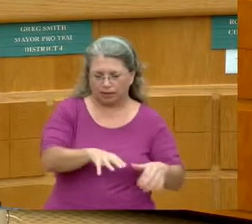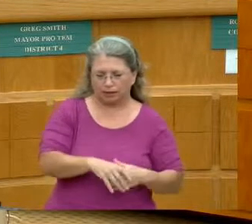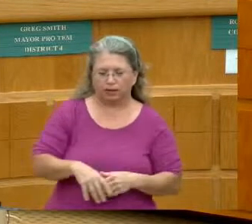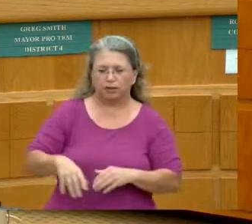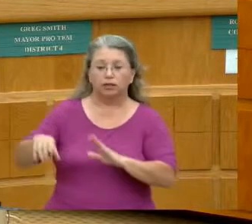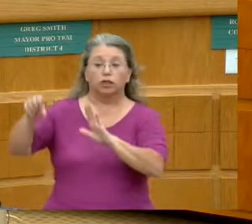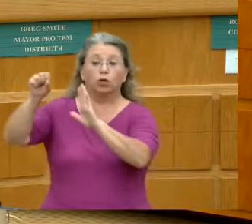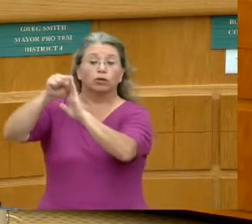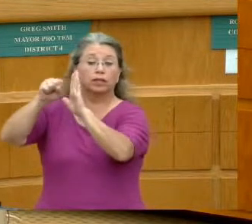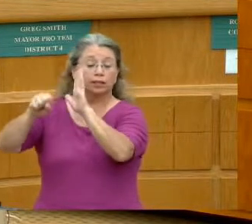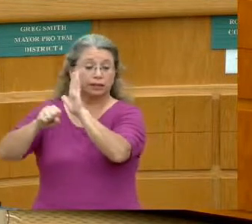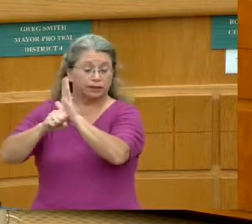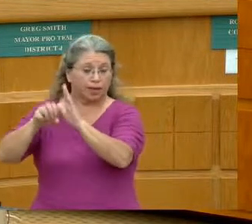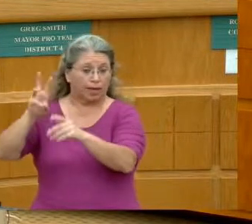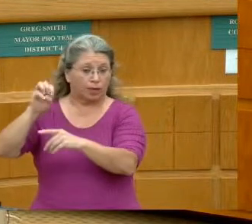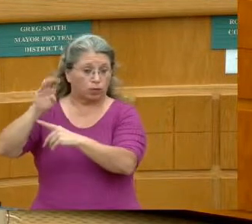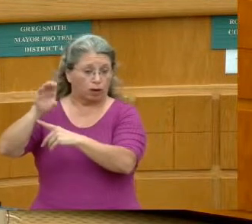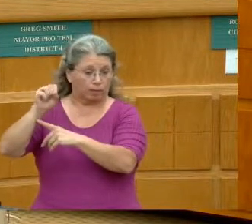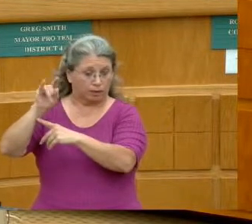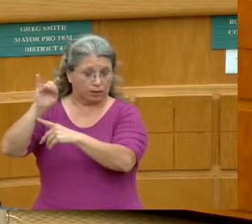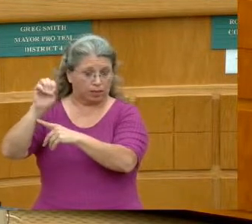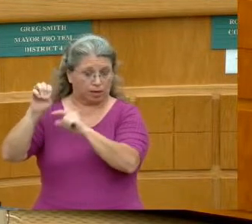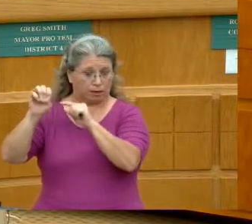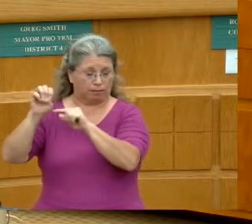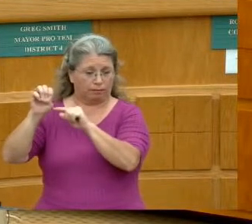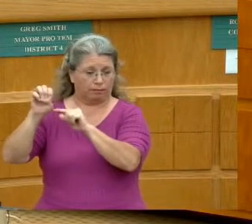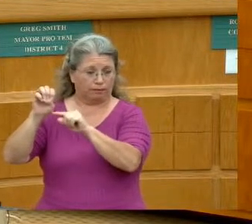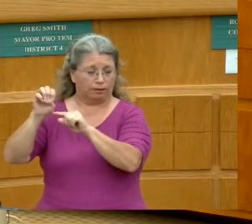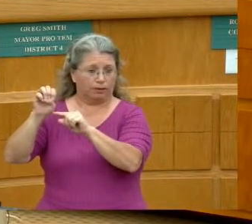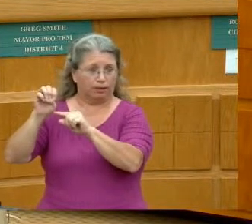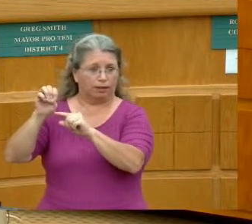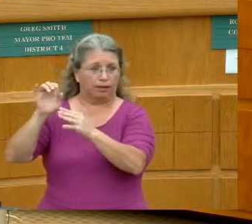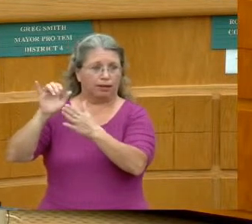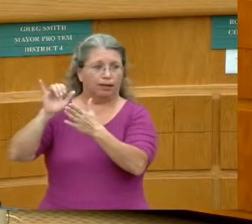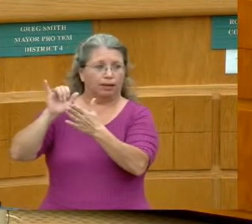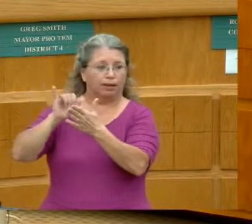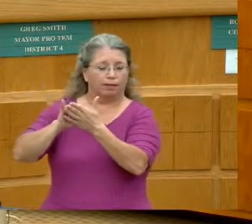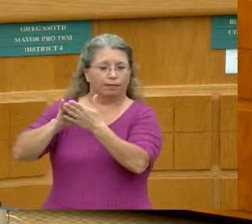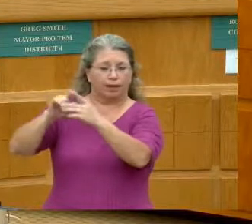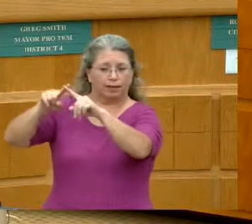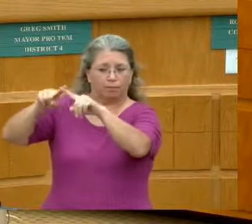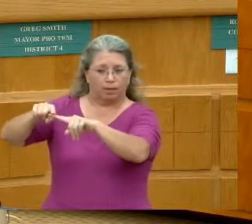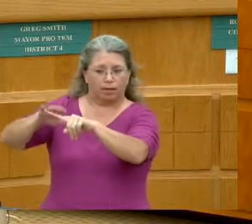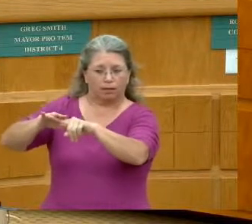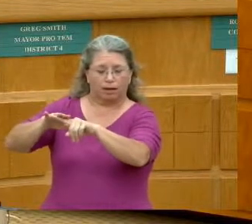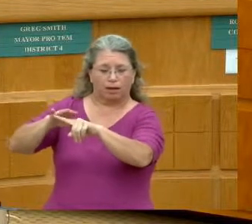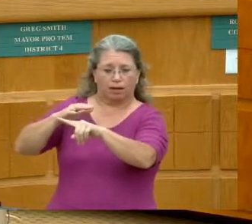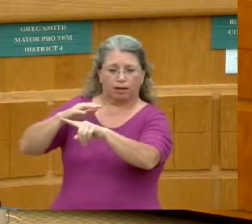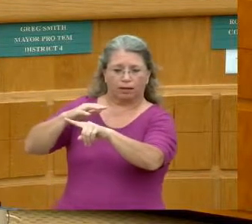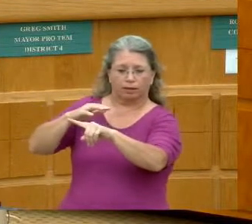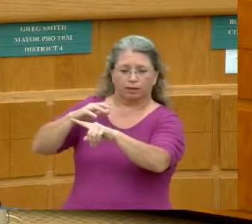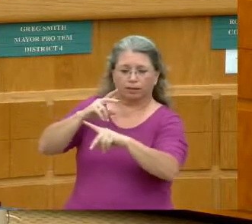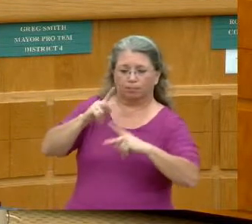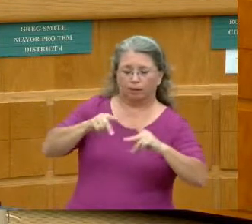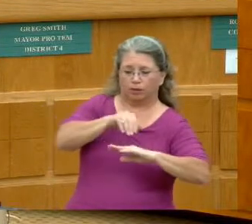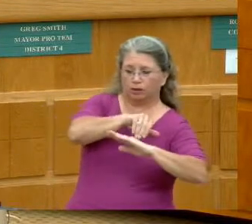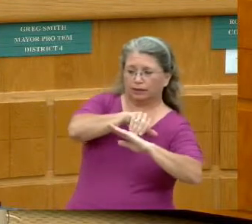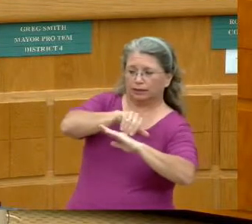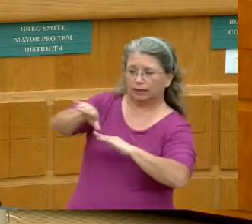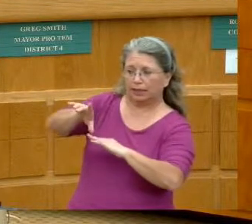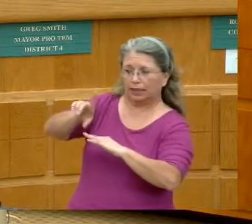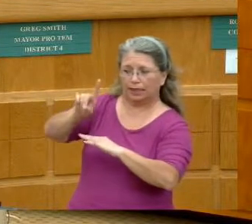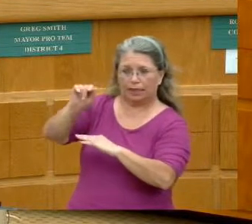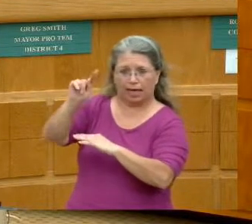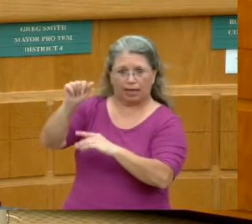test website is dependent on entities sending data to them. And what we've learned is that entities like